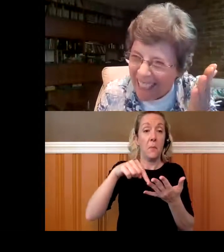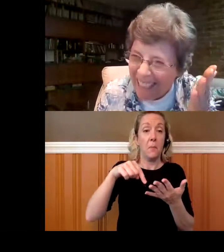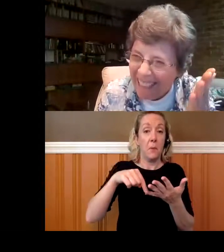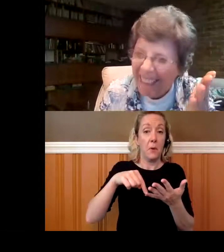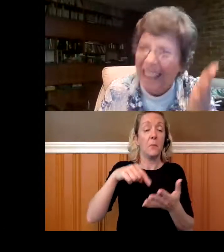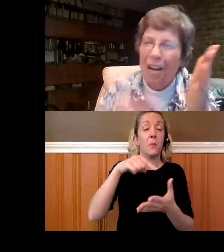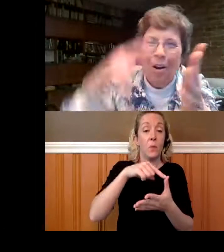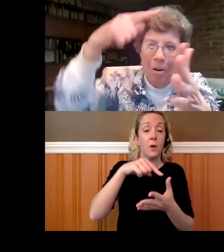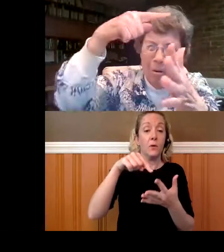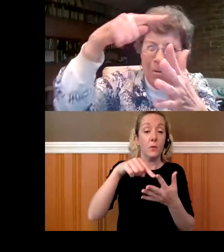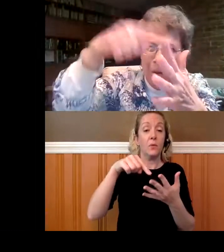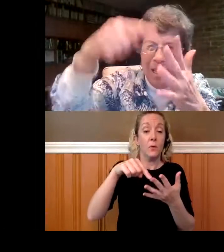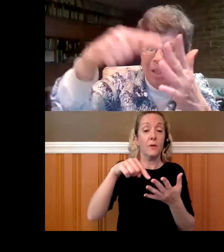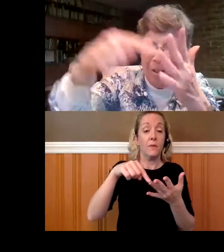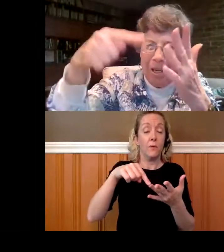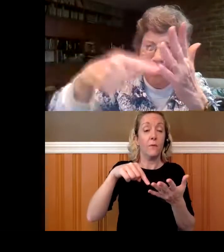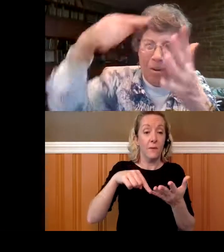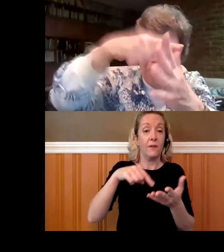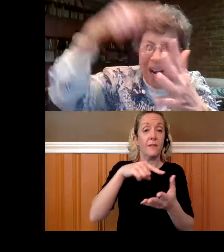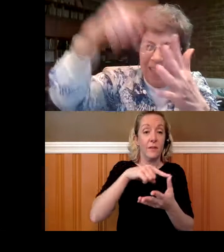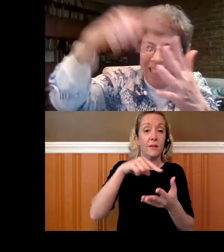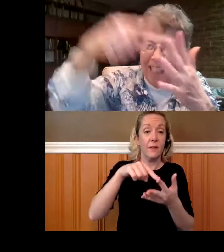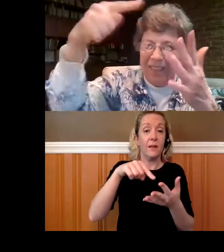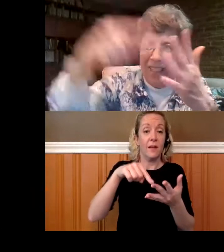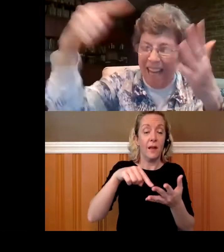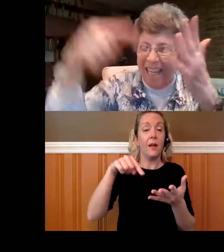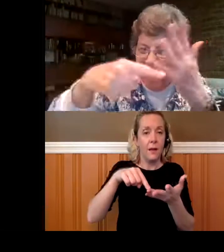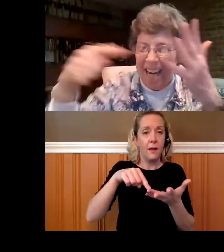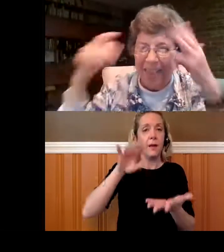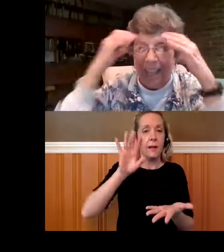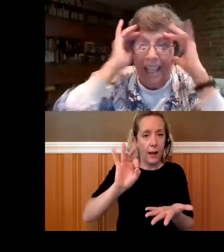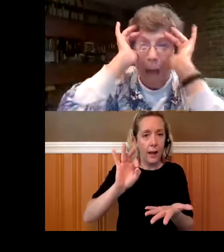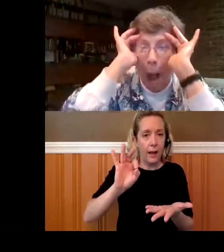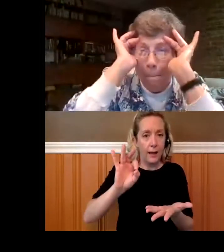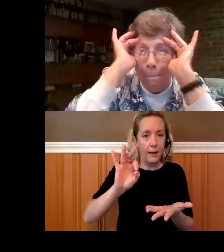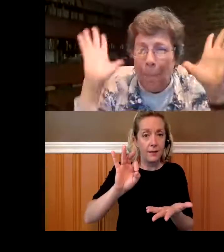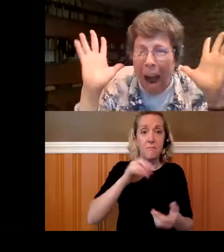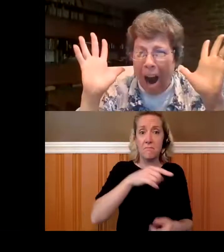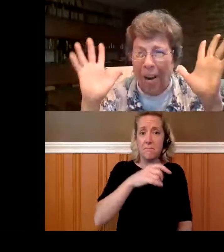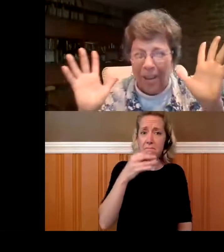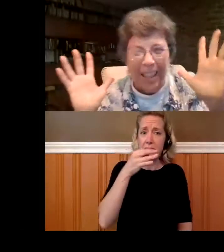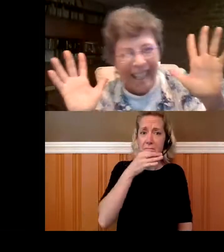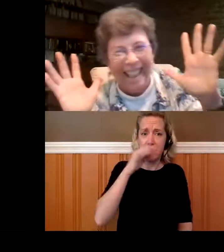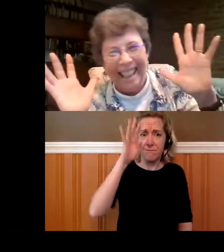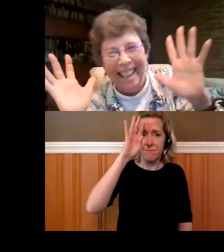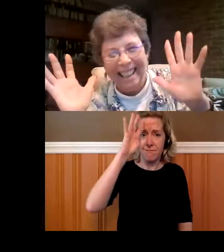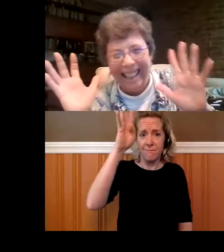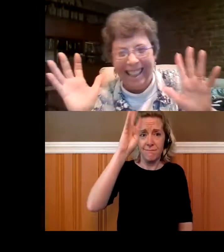2, 3, 4, 5, 6, 7, 8, 7, 8, 9. 9. Wow. That was